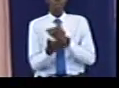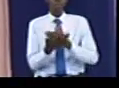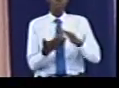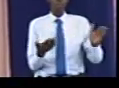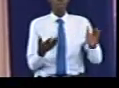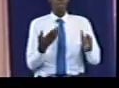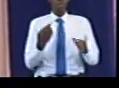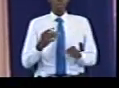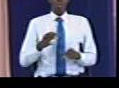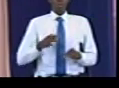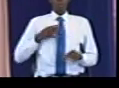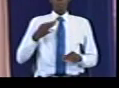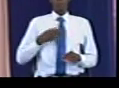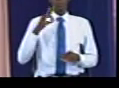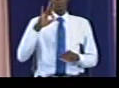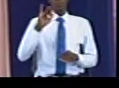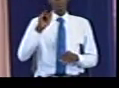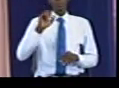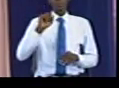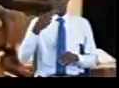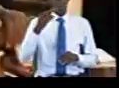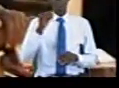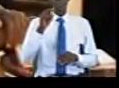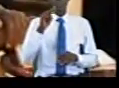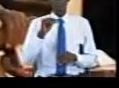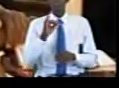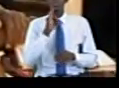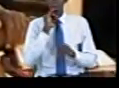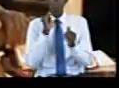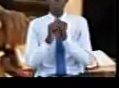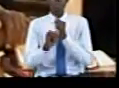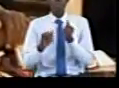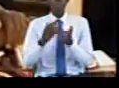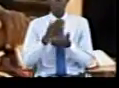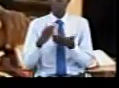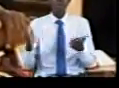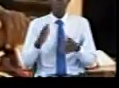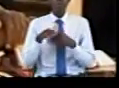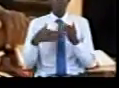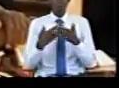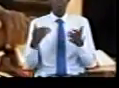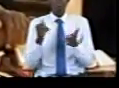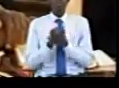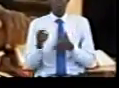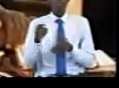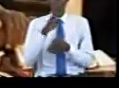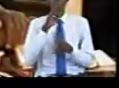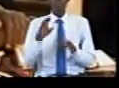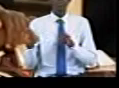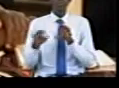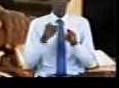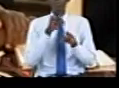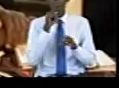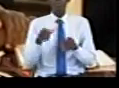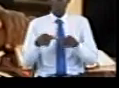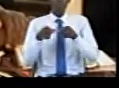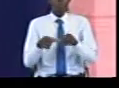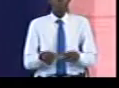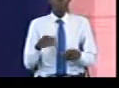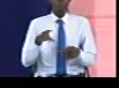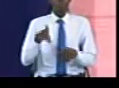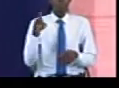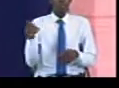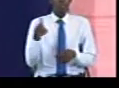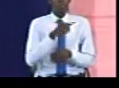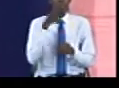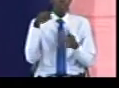their fads, they're passing away. All the things they're doing, they're not stable. You find them this year, this is what they follow. You find them